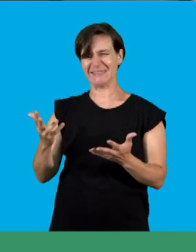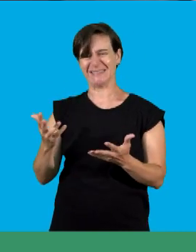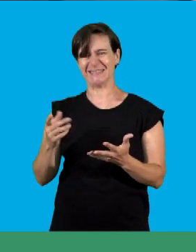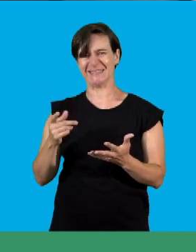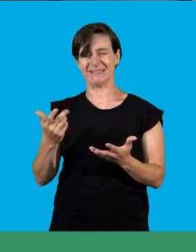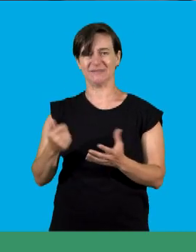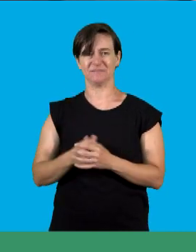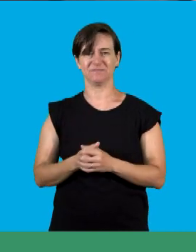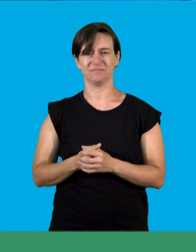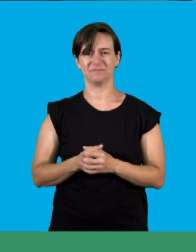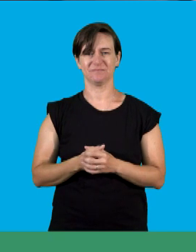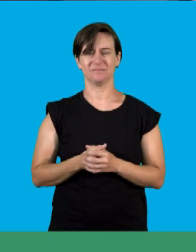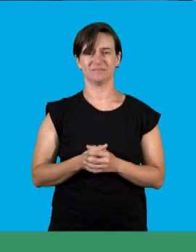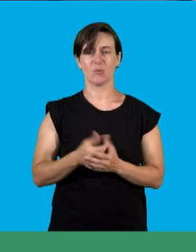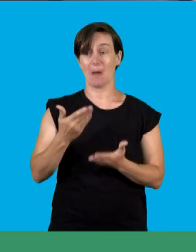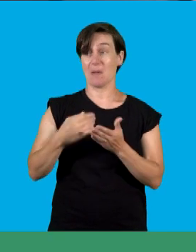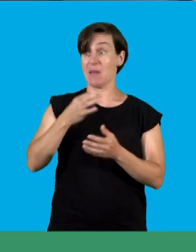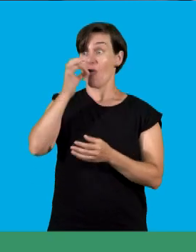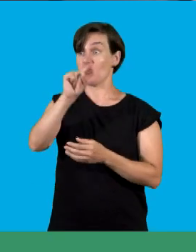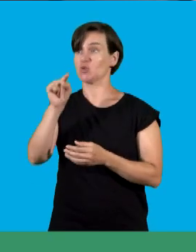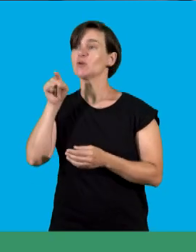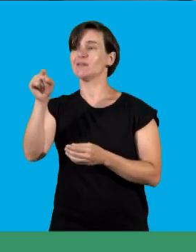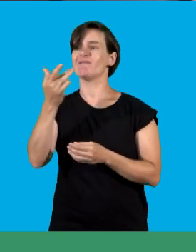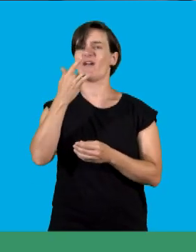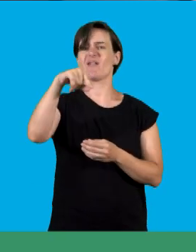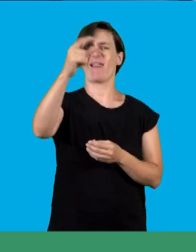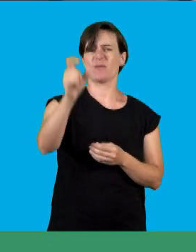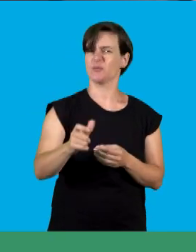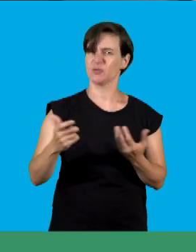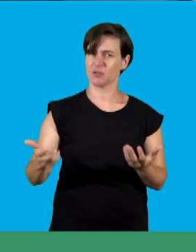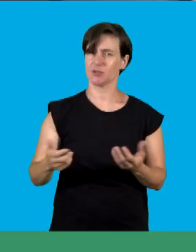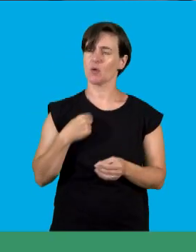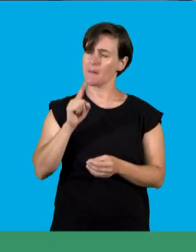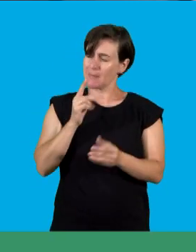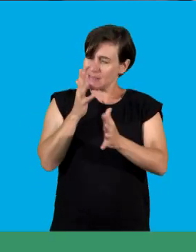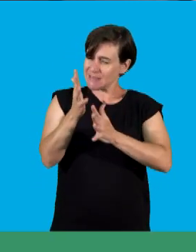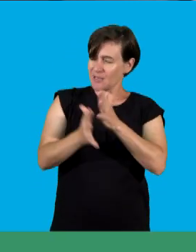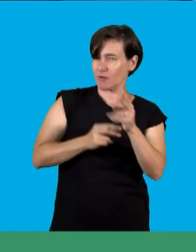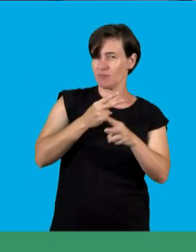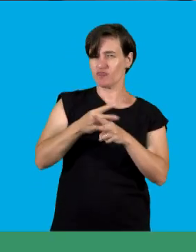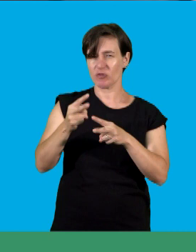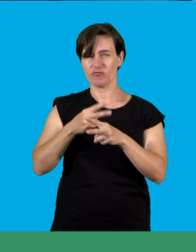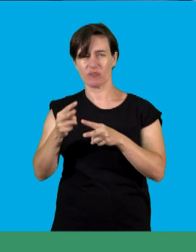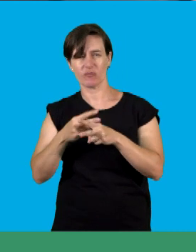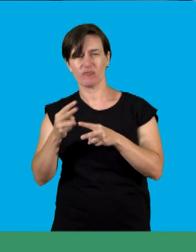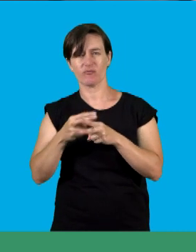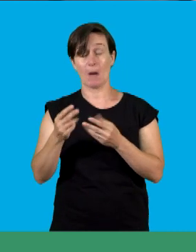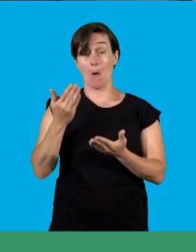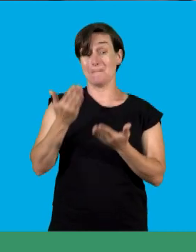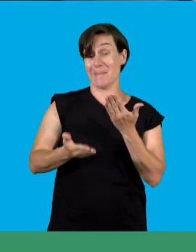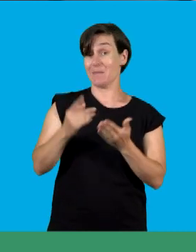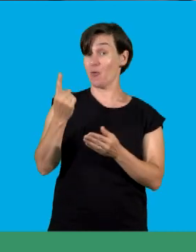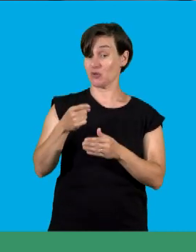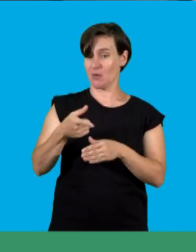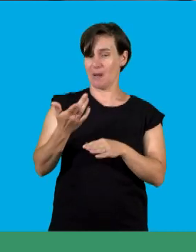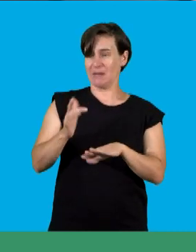not get what we want. So questions should be carefully prepared to avoid anything that might be sensitive